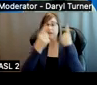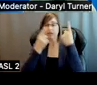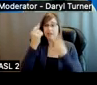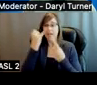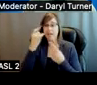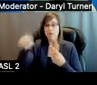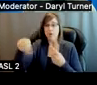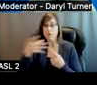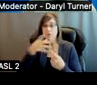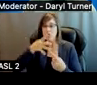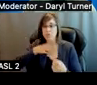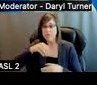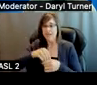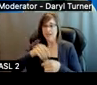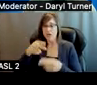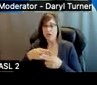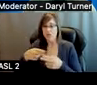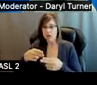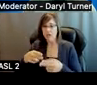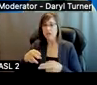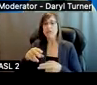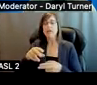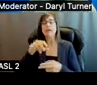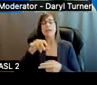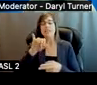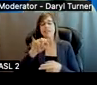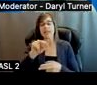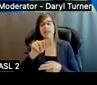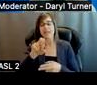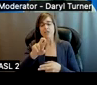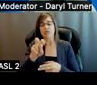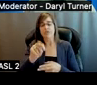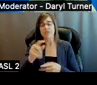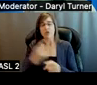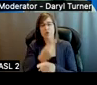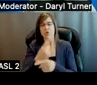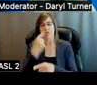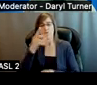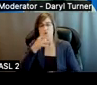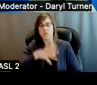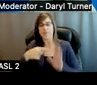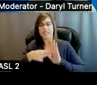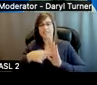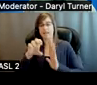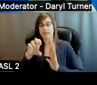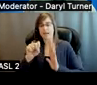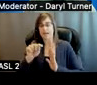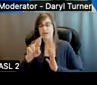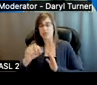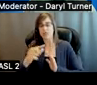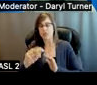are enrolled in a trial? It is an intervention that is appropriate for women, an example, estrogen, but not